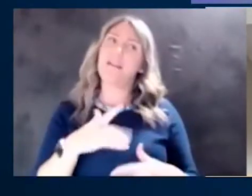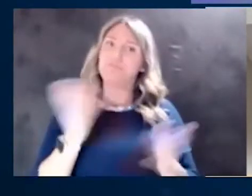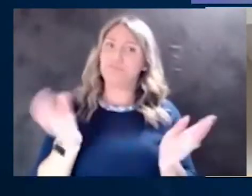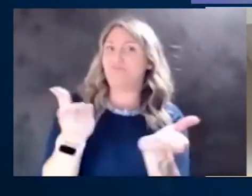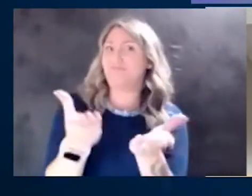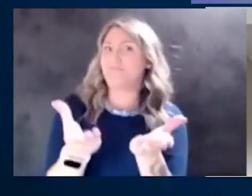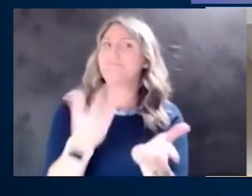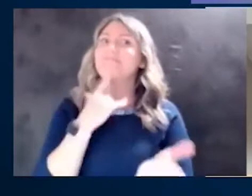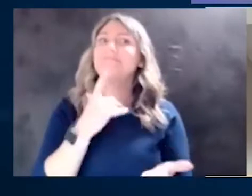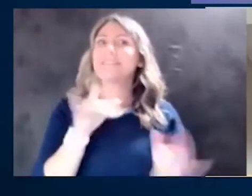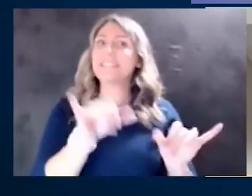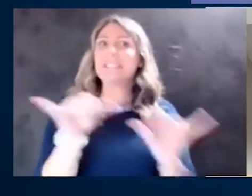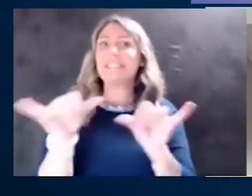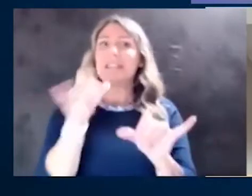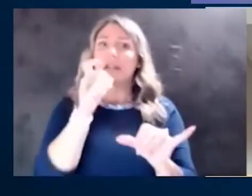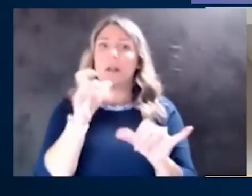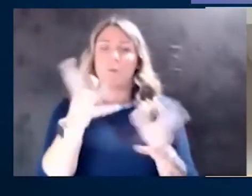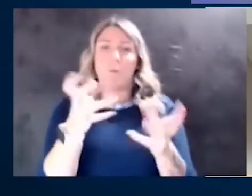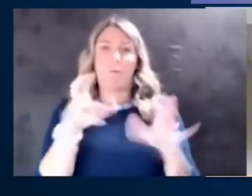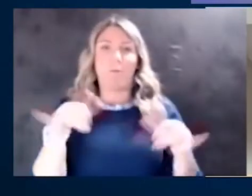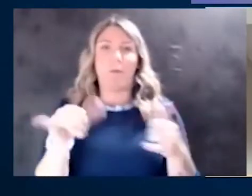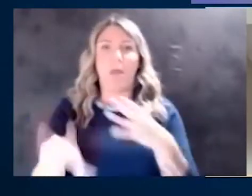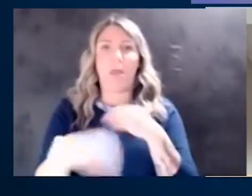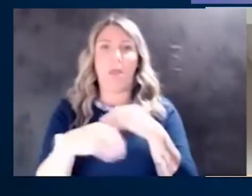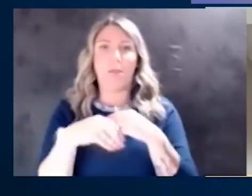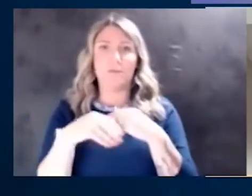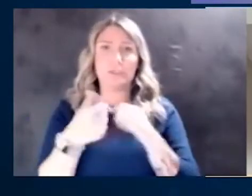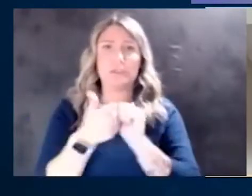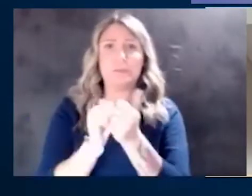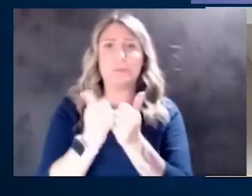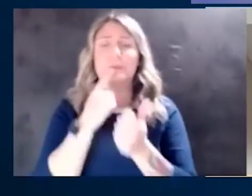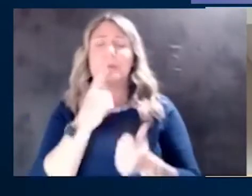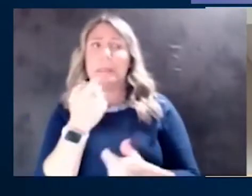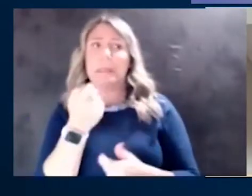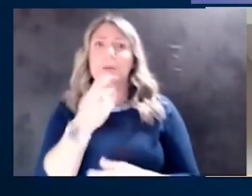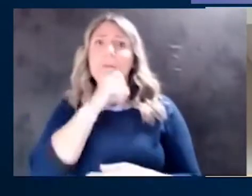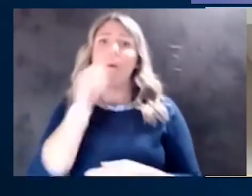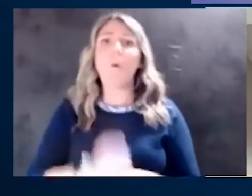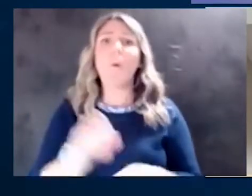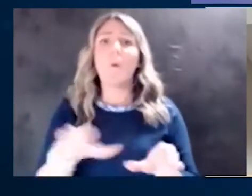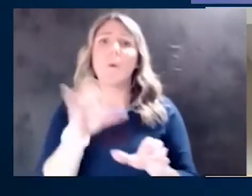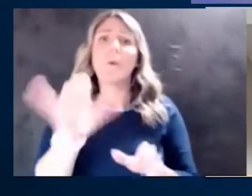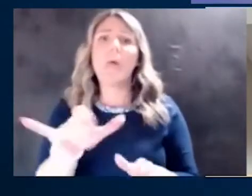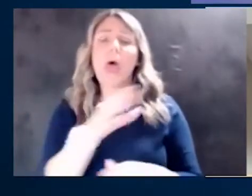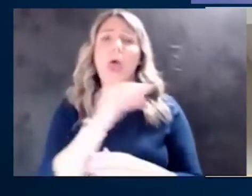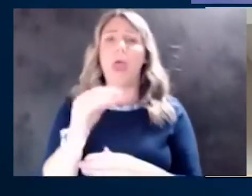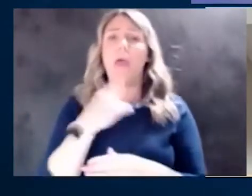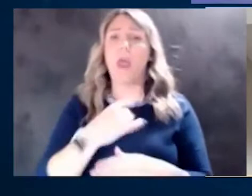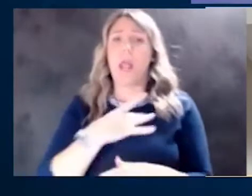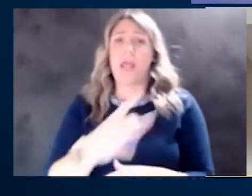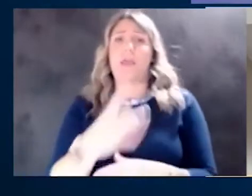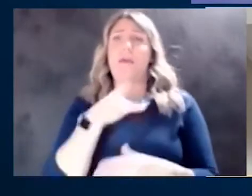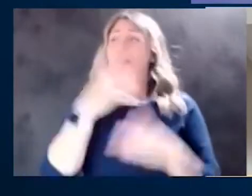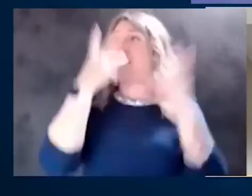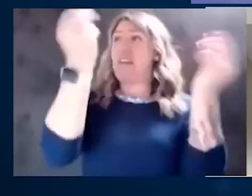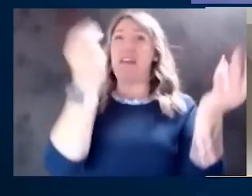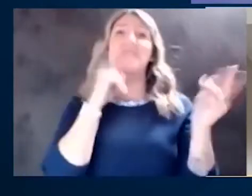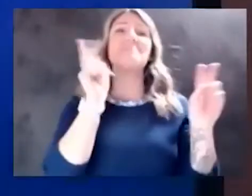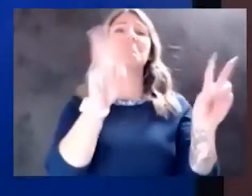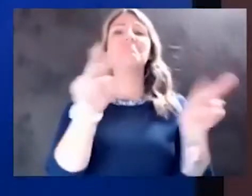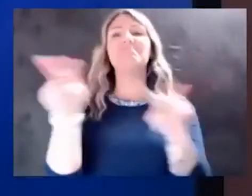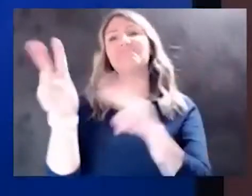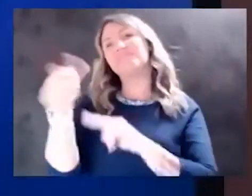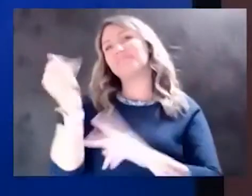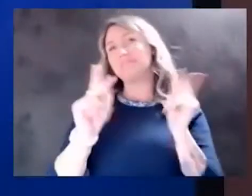that I wanted to play extracurricular sports because I'm maybe a little too old to do that now, but I like to go out and do stuff and watch other people play sports. So it